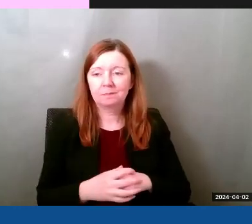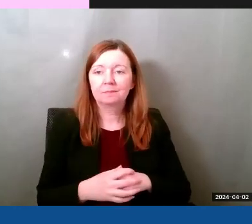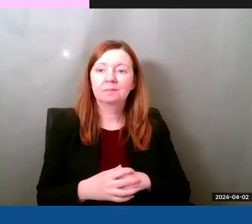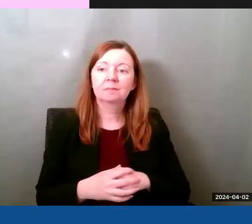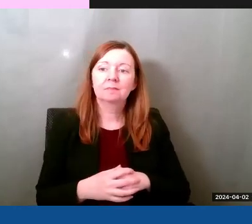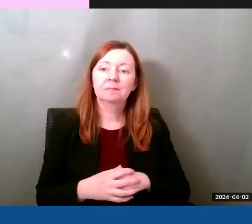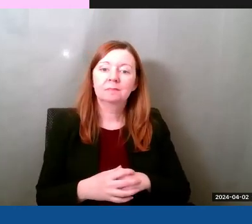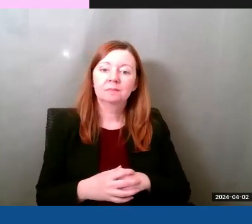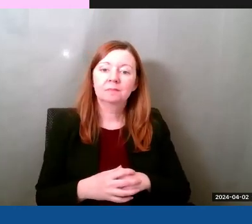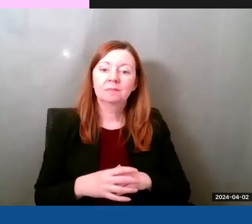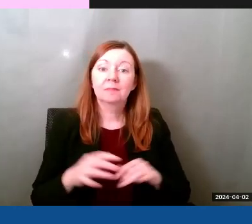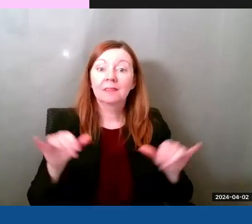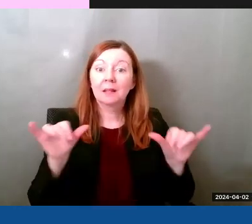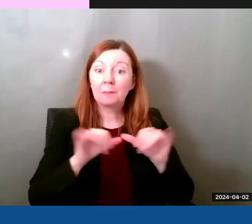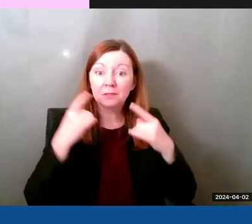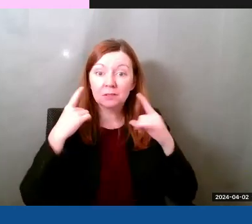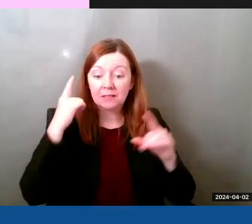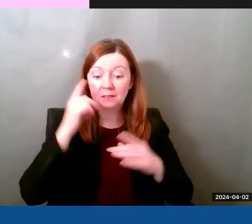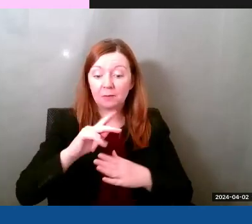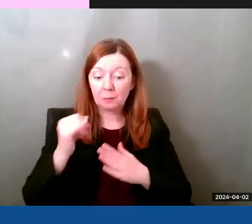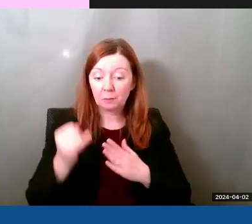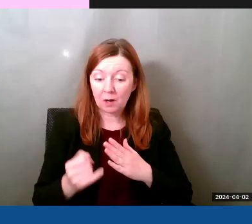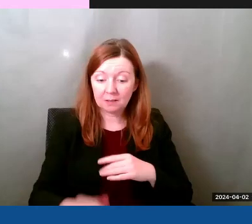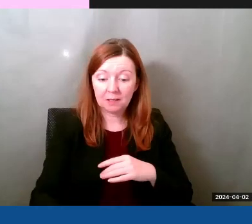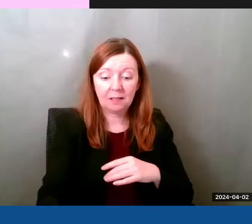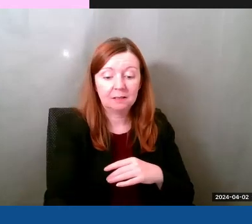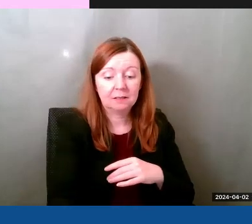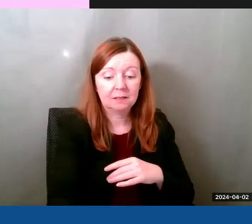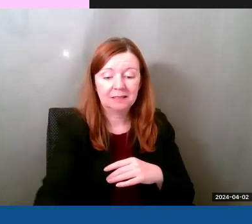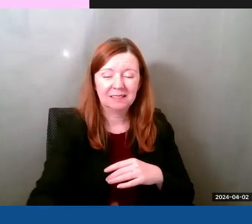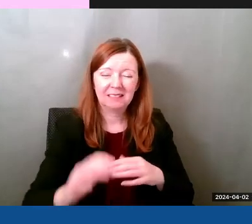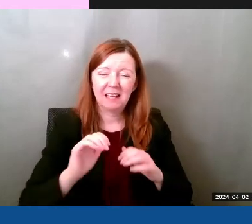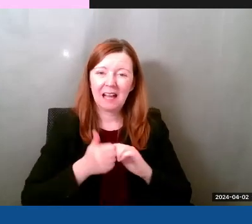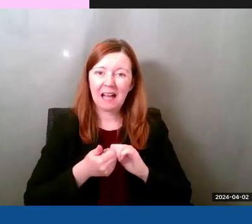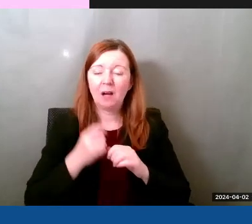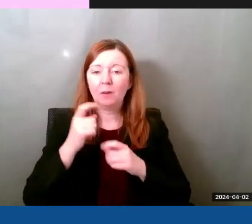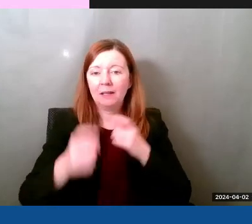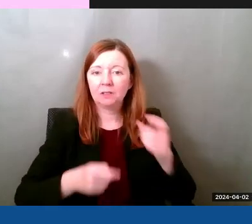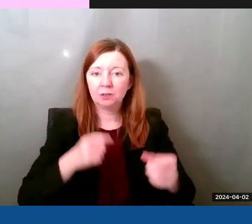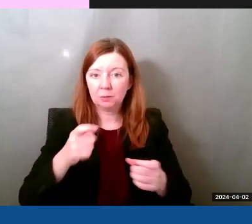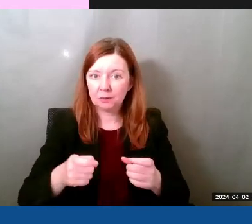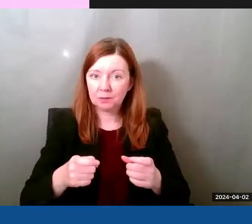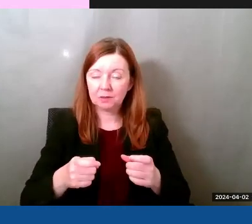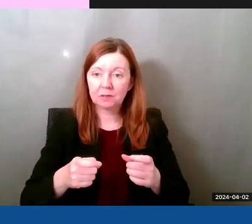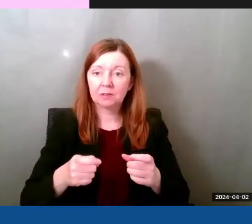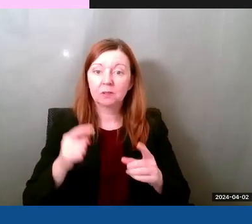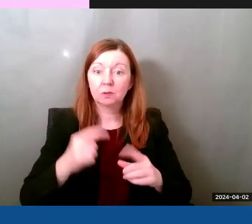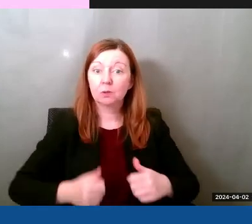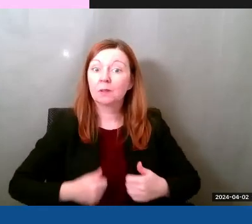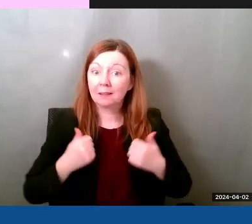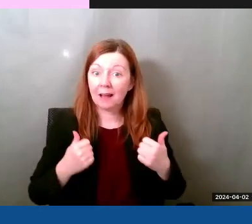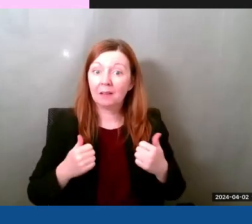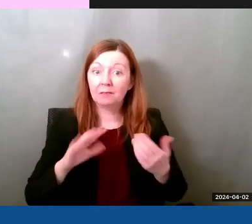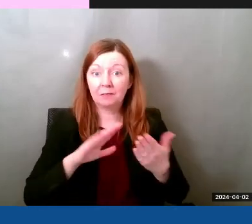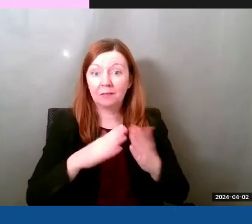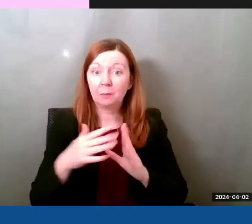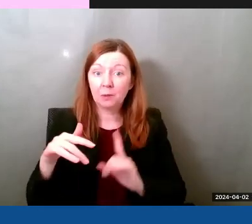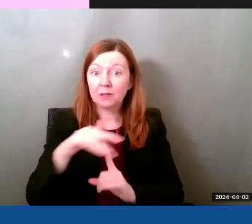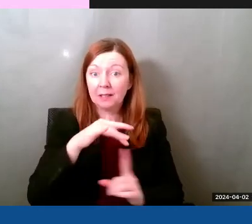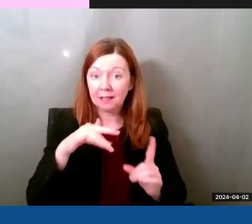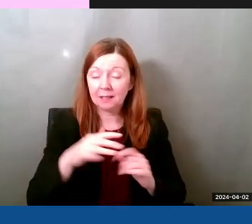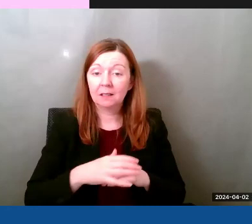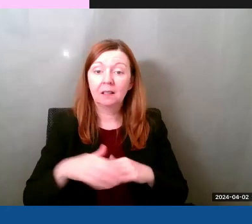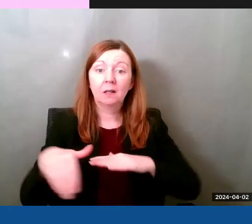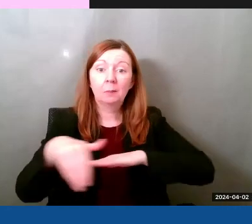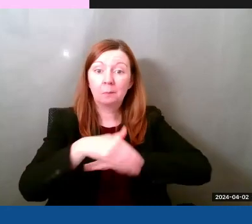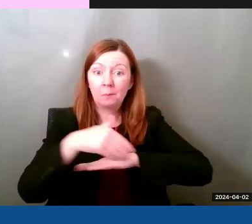that the real measure of success of the project is how it contributes to the life of the community,